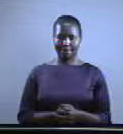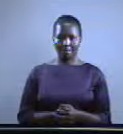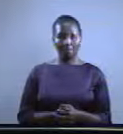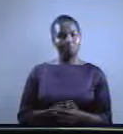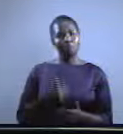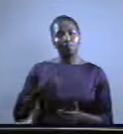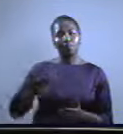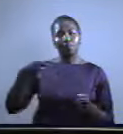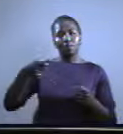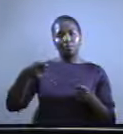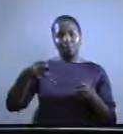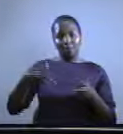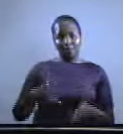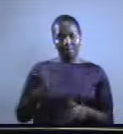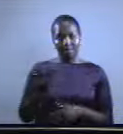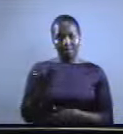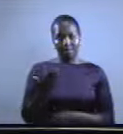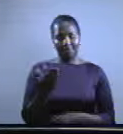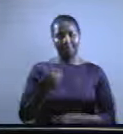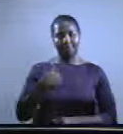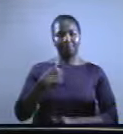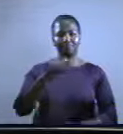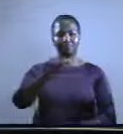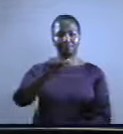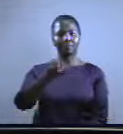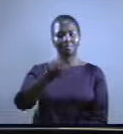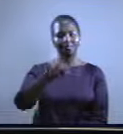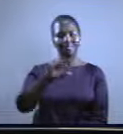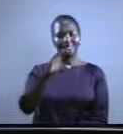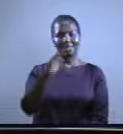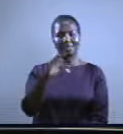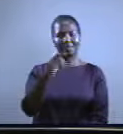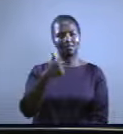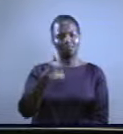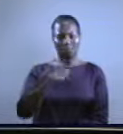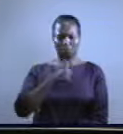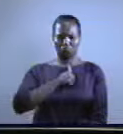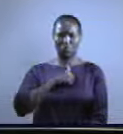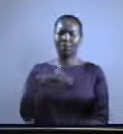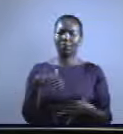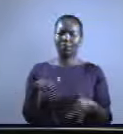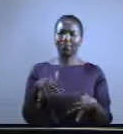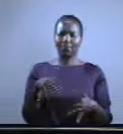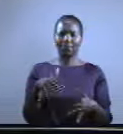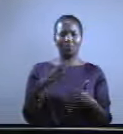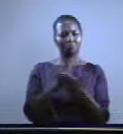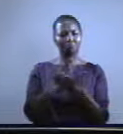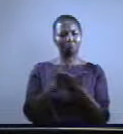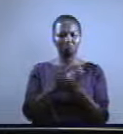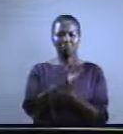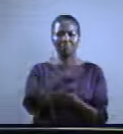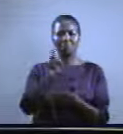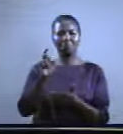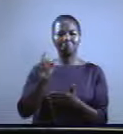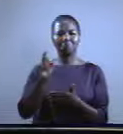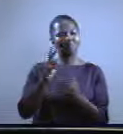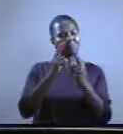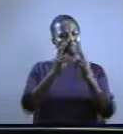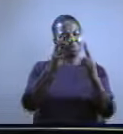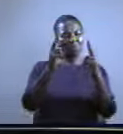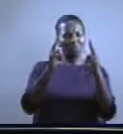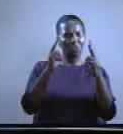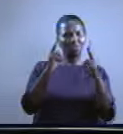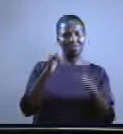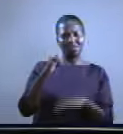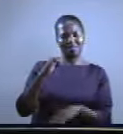Honourable Speaker, the ANC is proud of the commitment from some of the country's institutions of higher learning